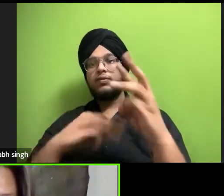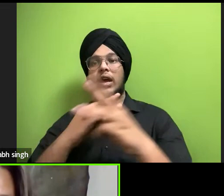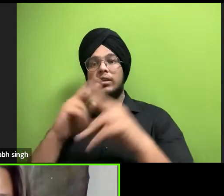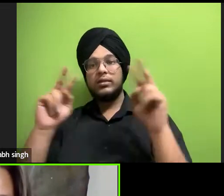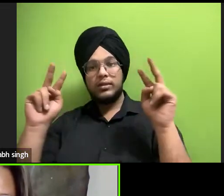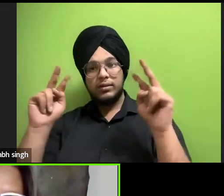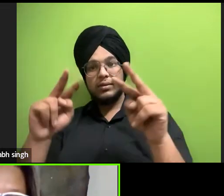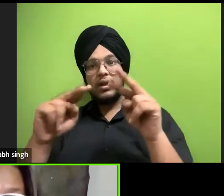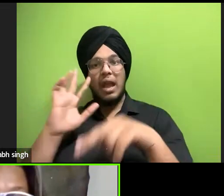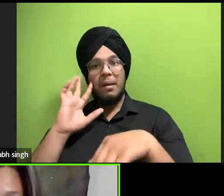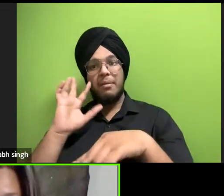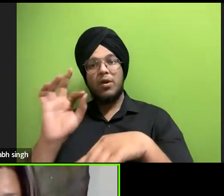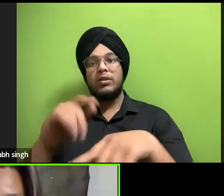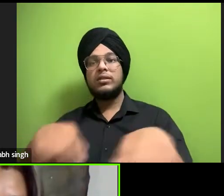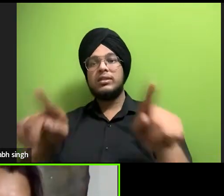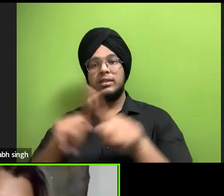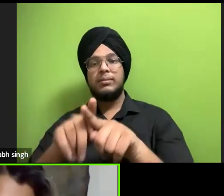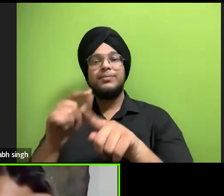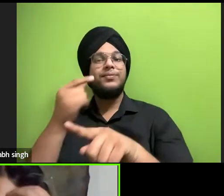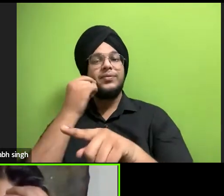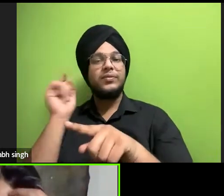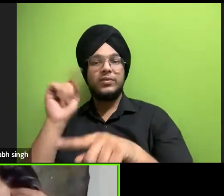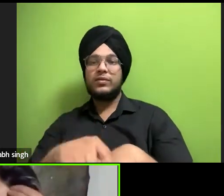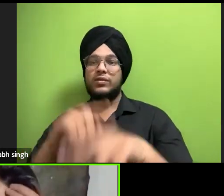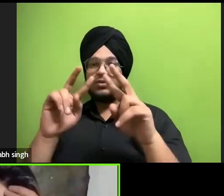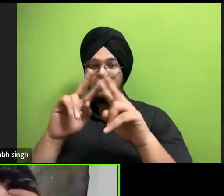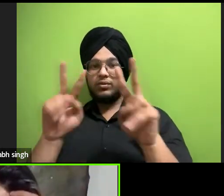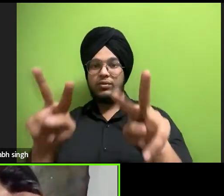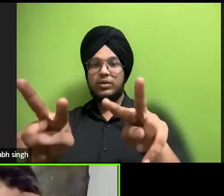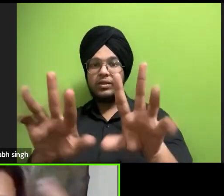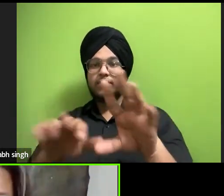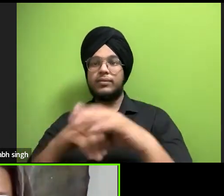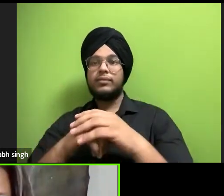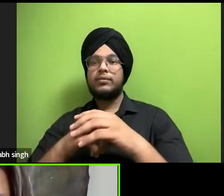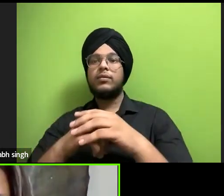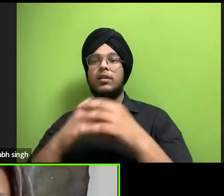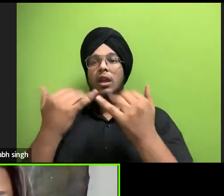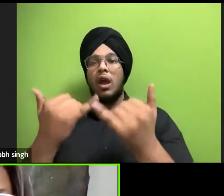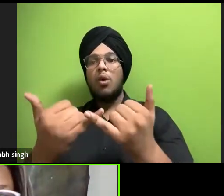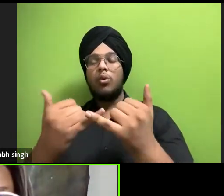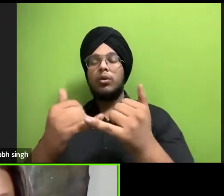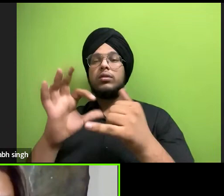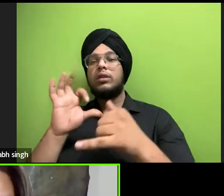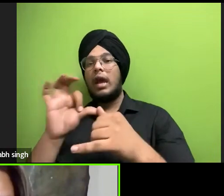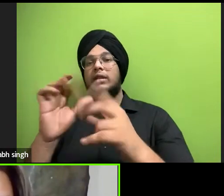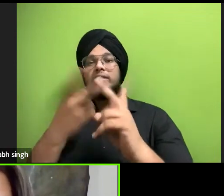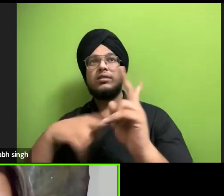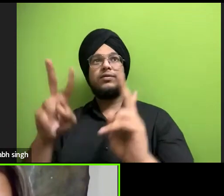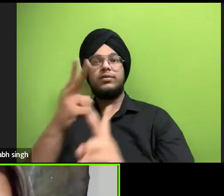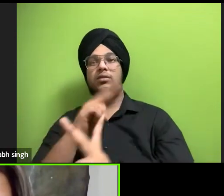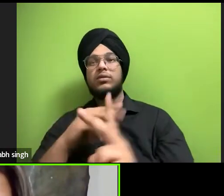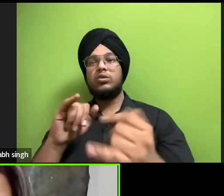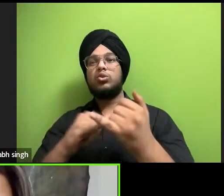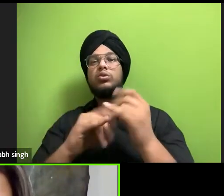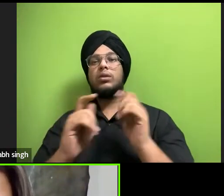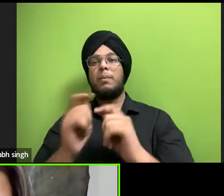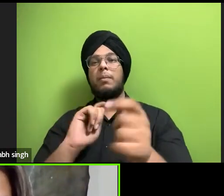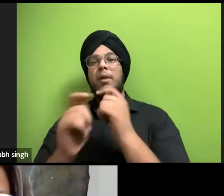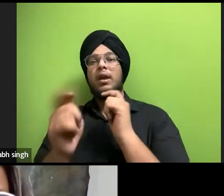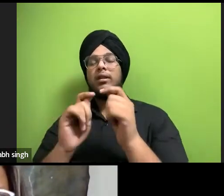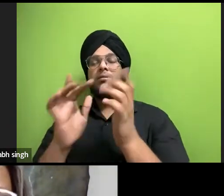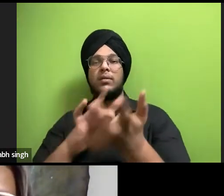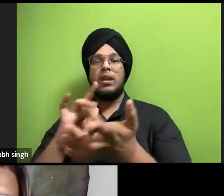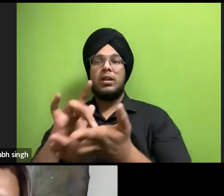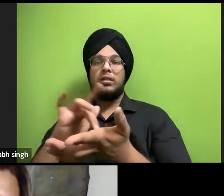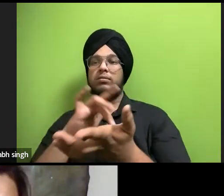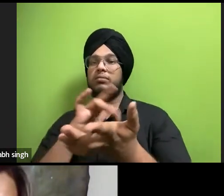as important as the physical. And, you know, we are on 9 different social media channels at M+. Good